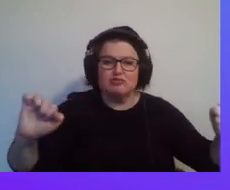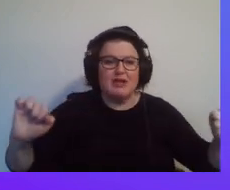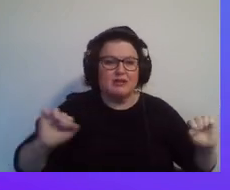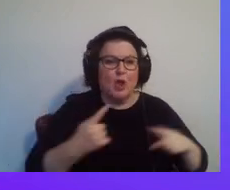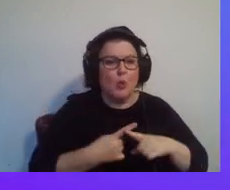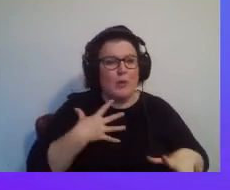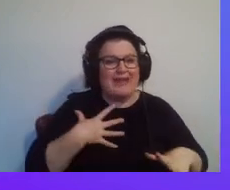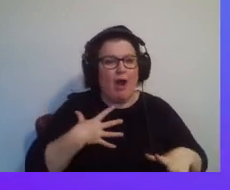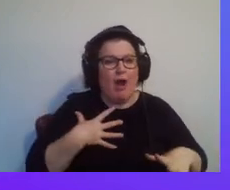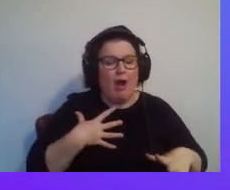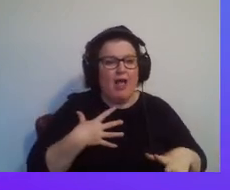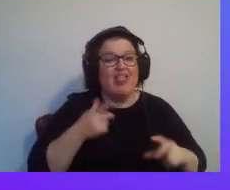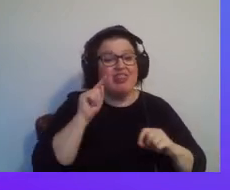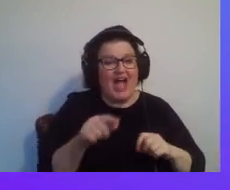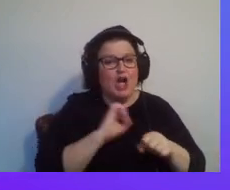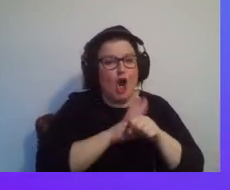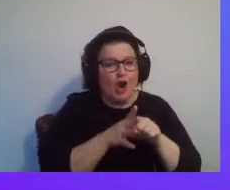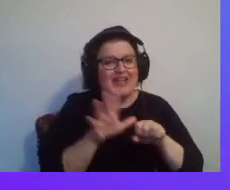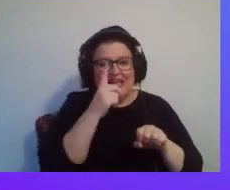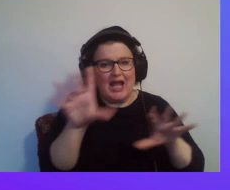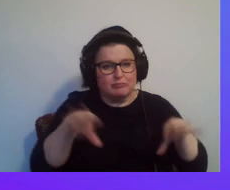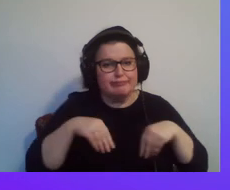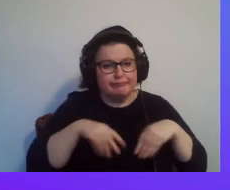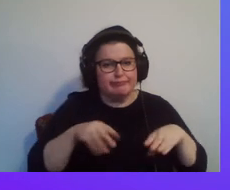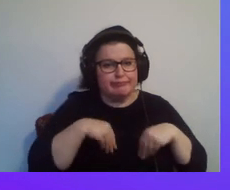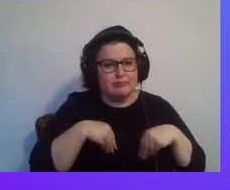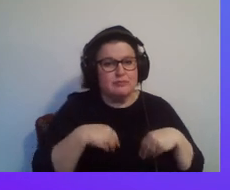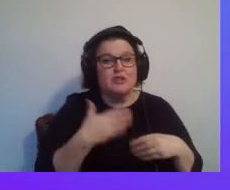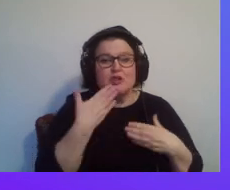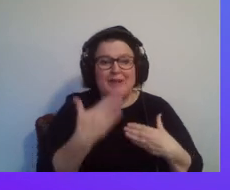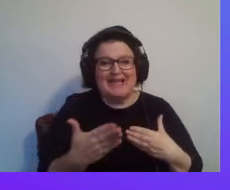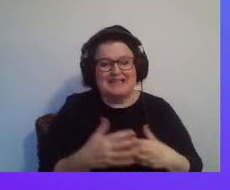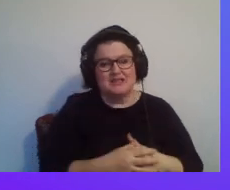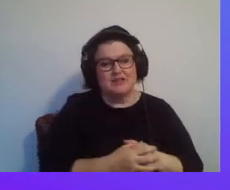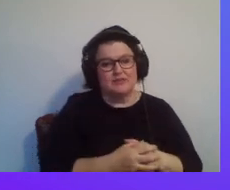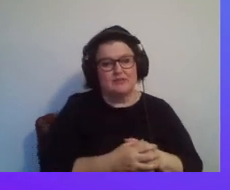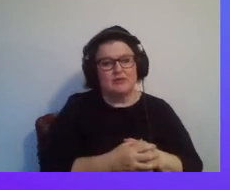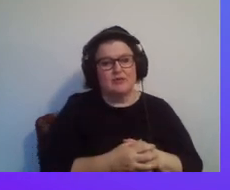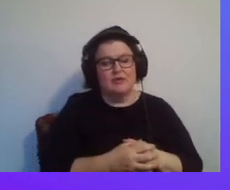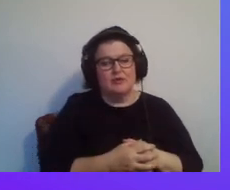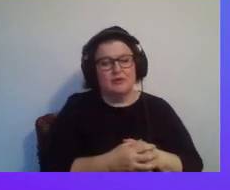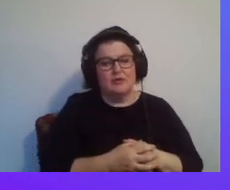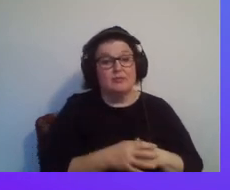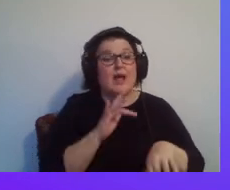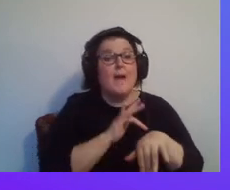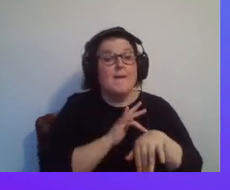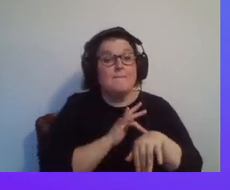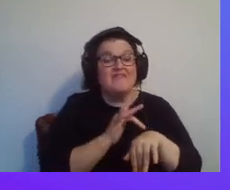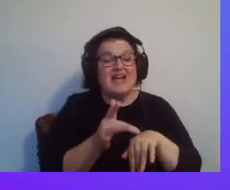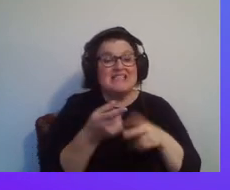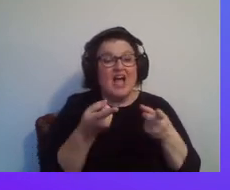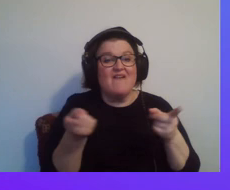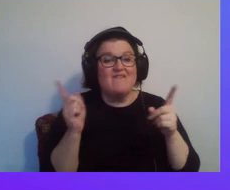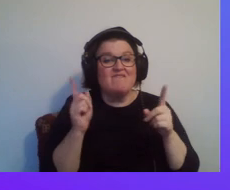can get us. So please just... Much. Go forward. Two parts to your answer, Professor Fenton. Where can people get information